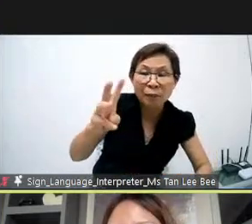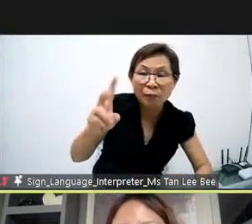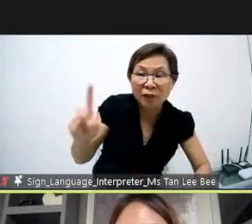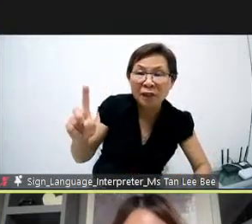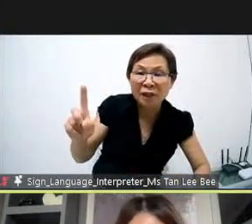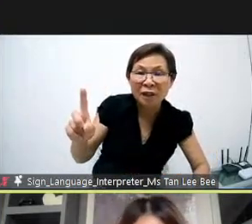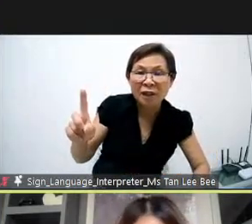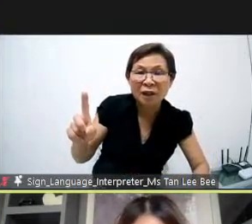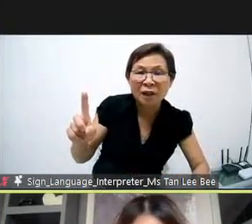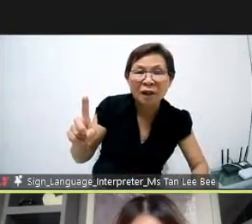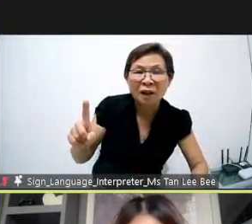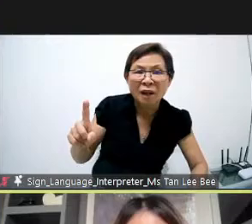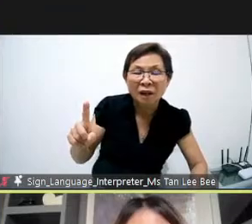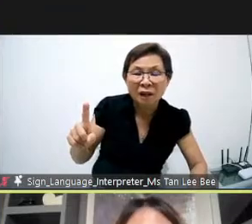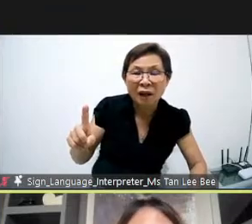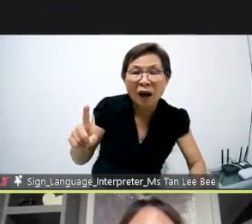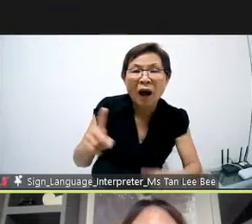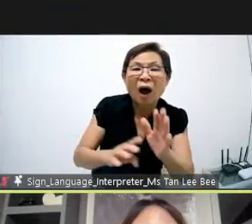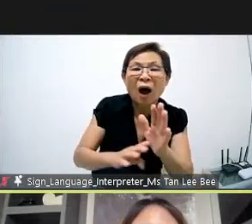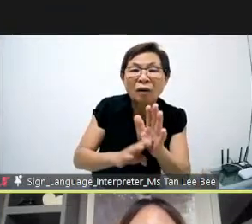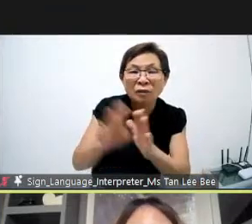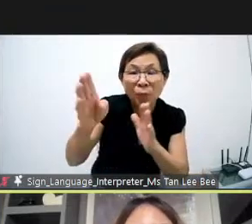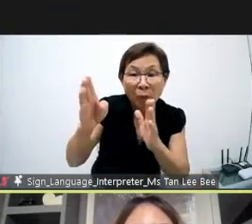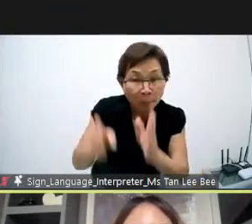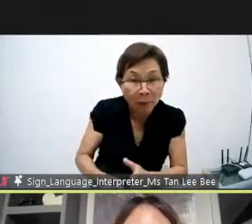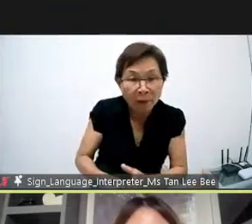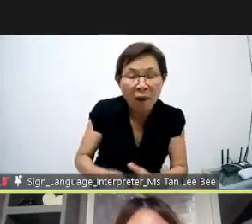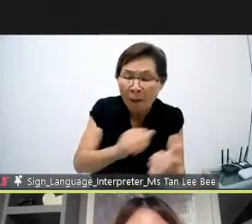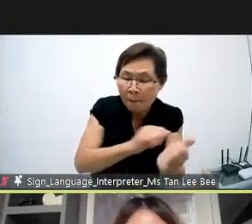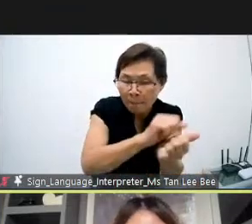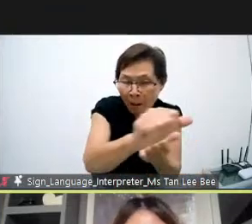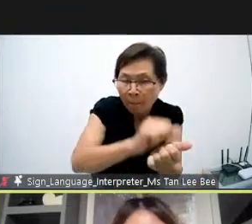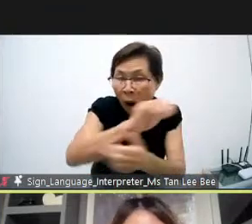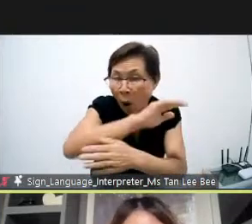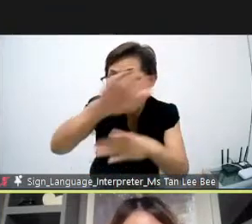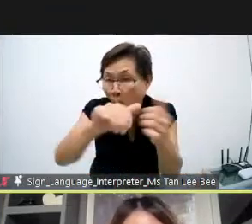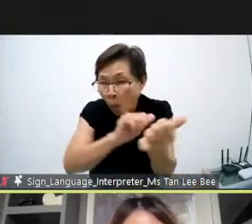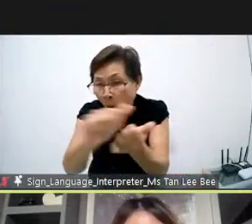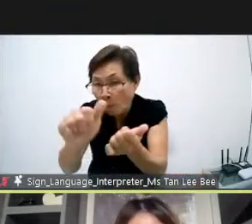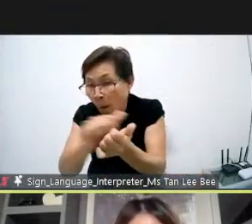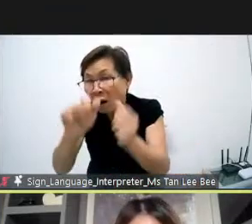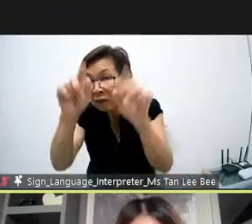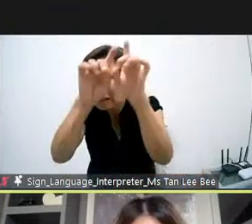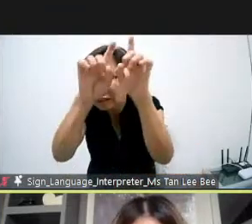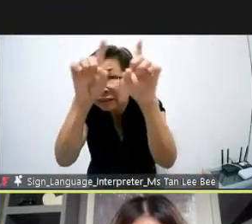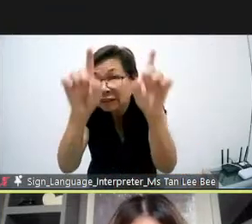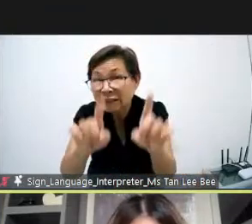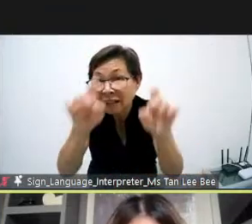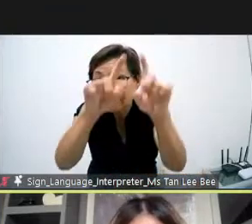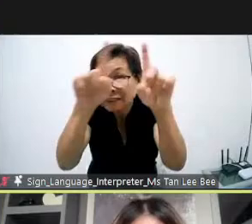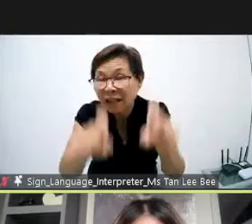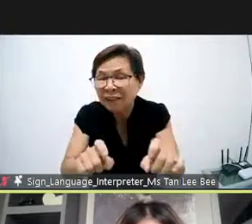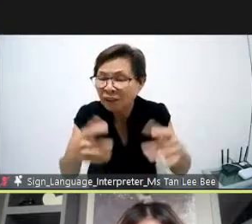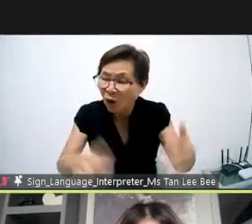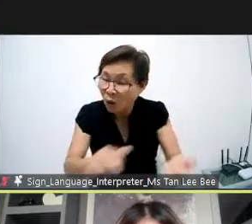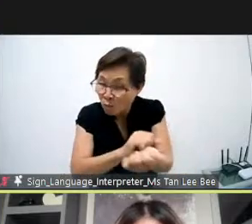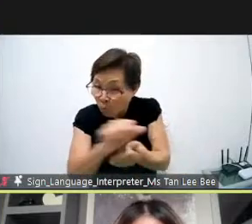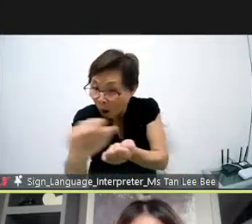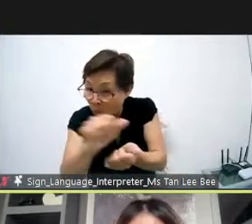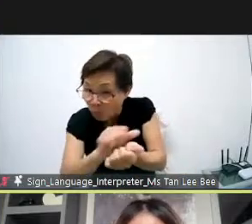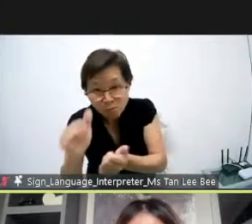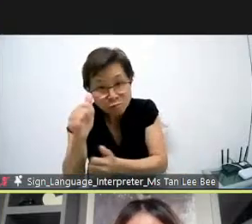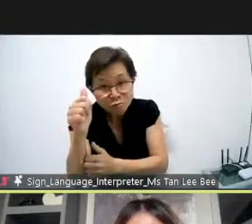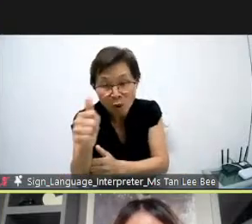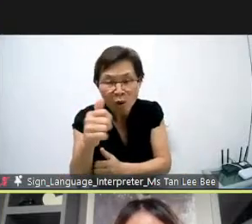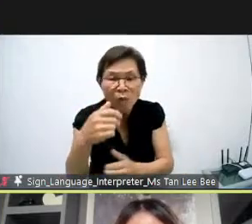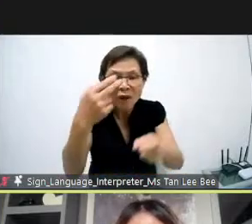our developers. After they pass all the tests and they were qualified, we will